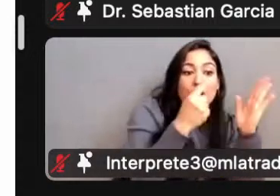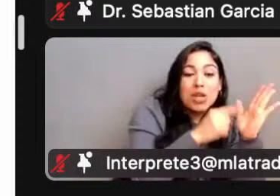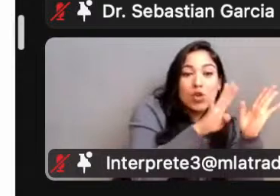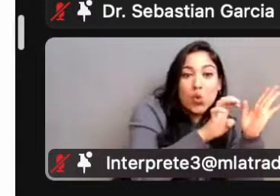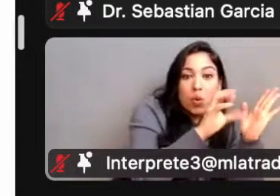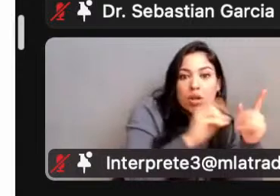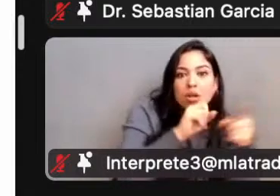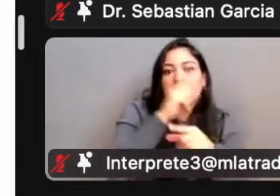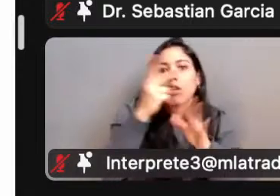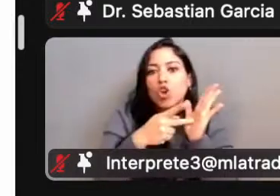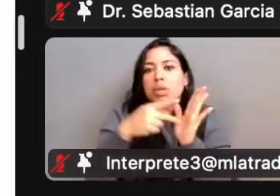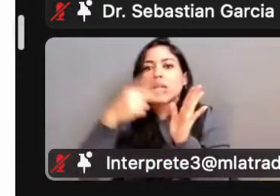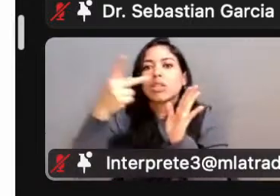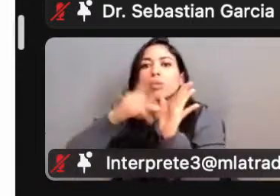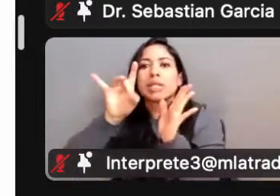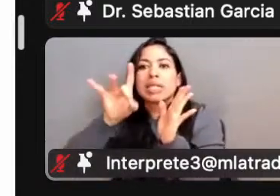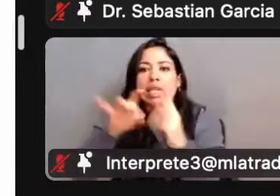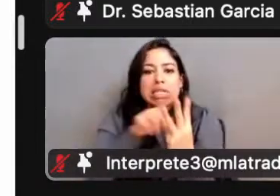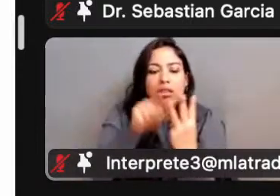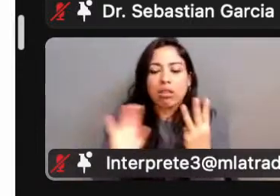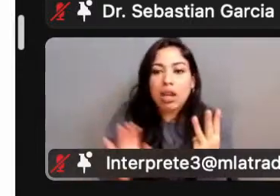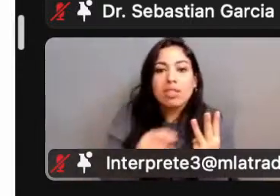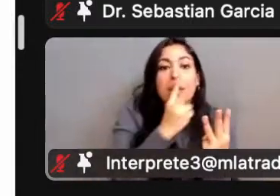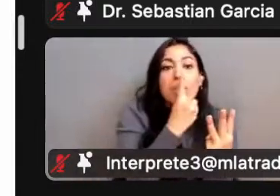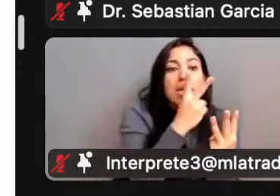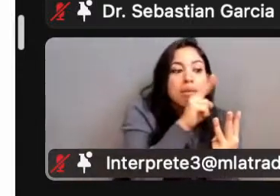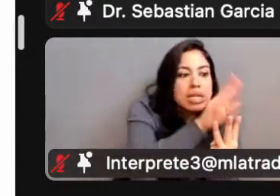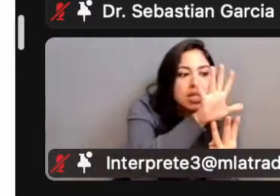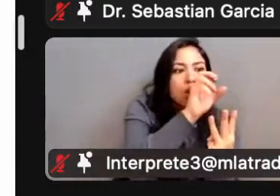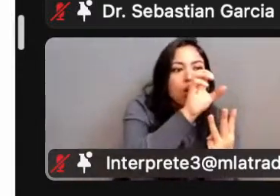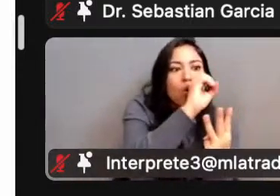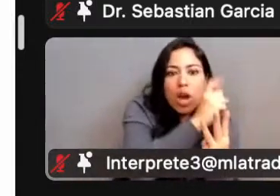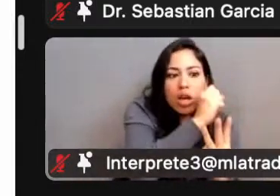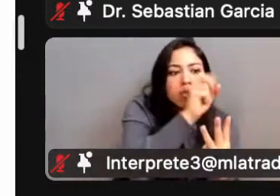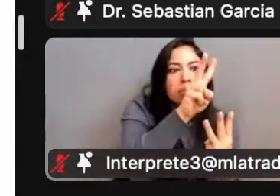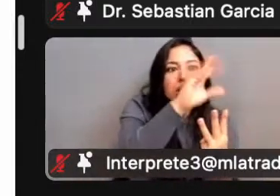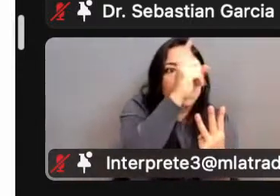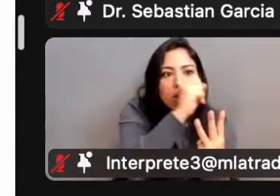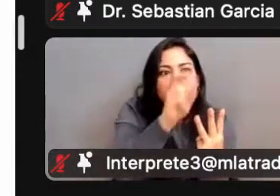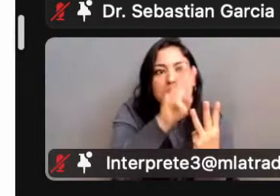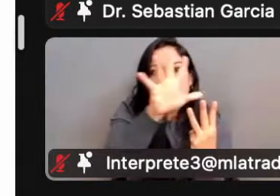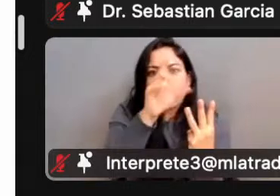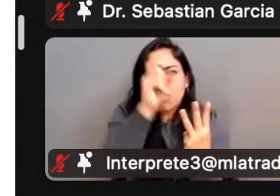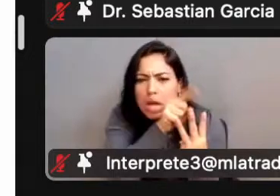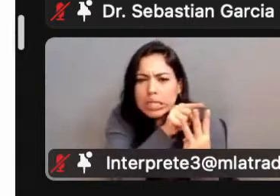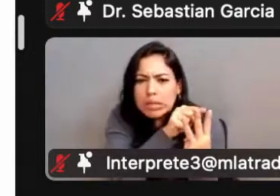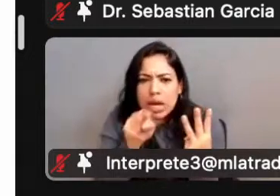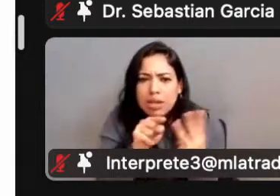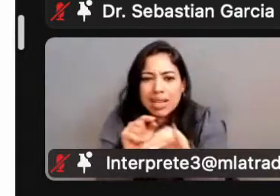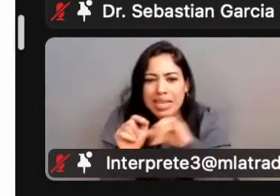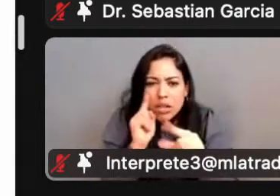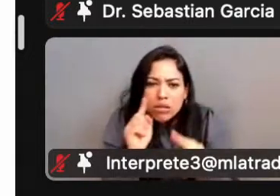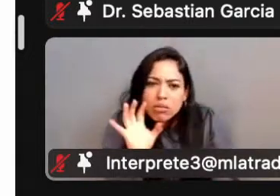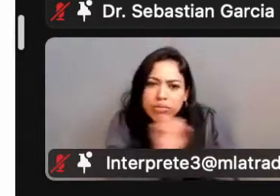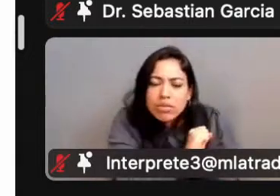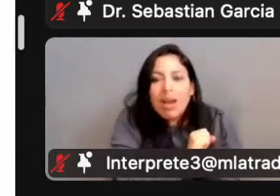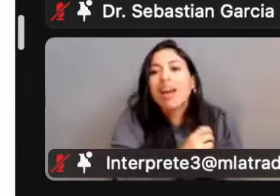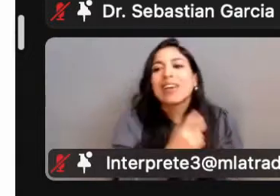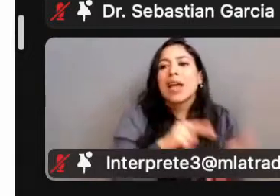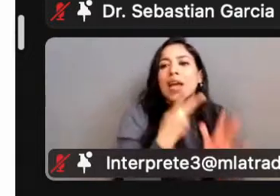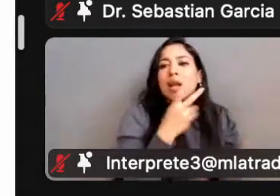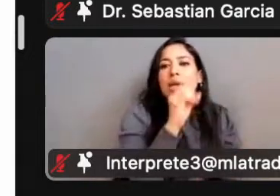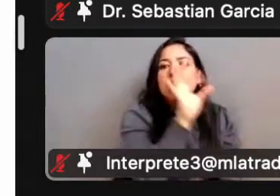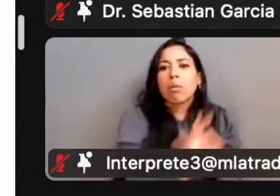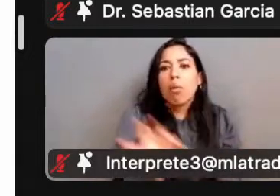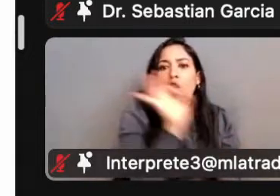from 1990, 2000, 2015. In 25 years, see on the lower left-hand